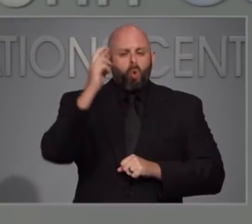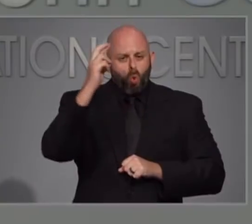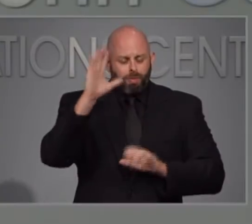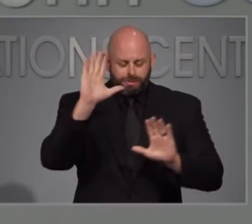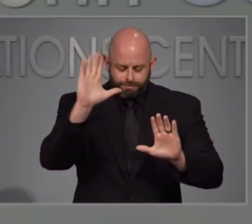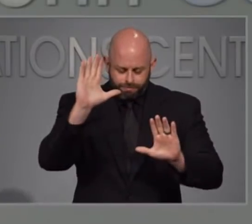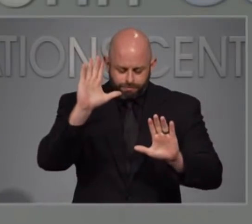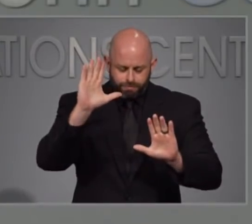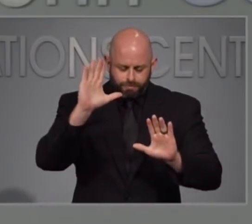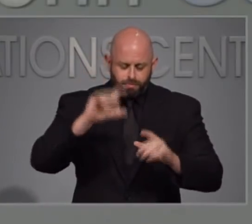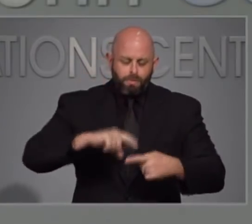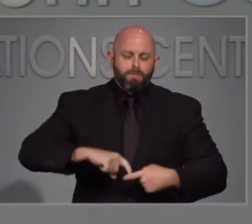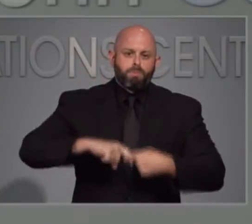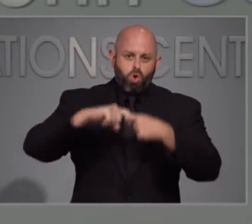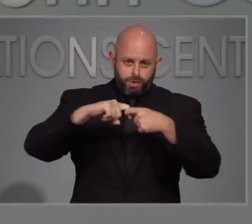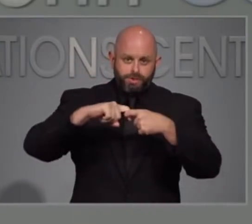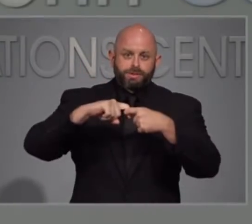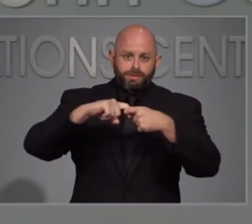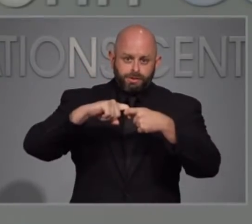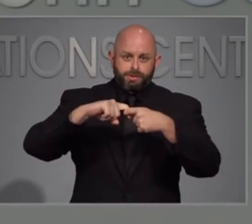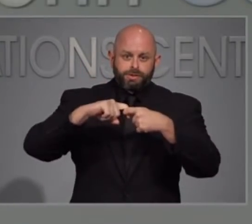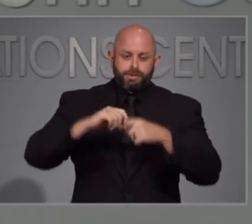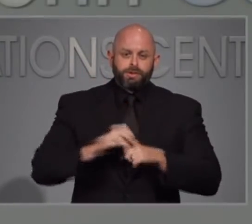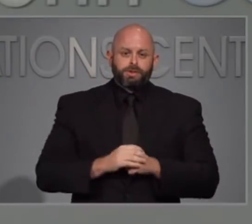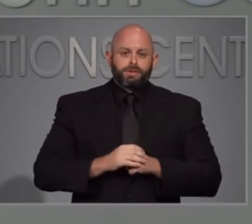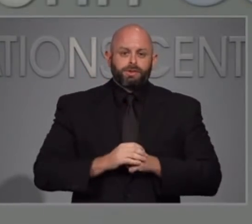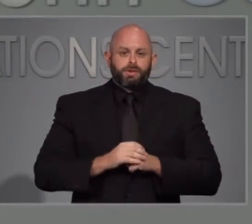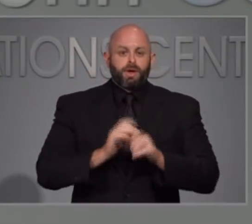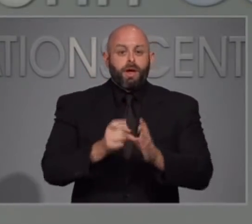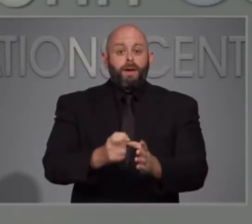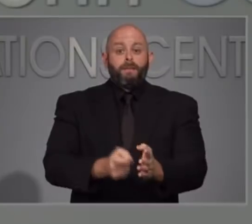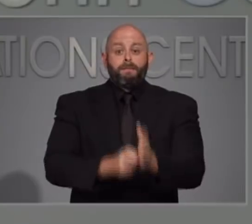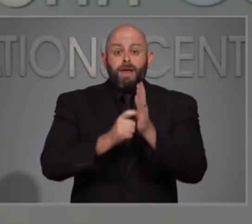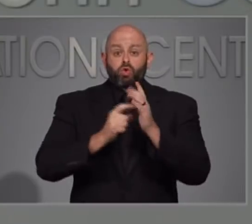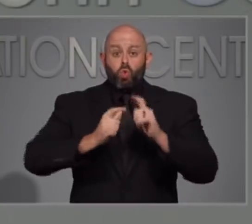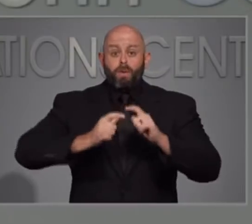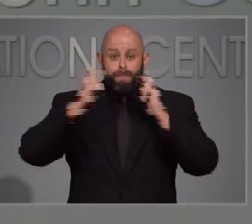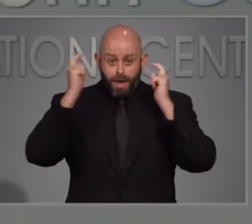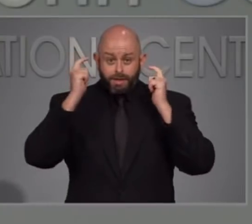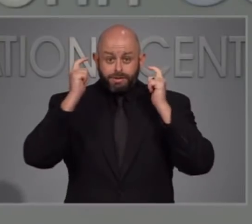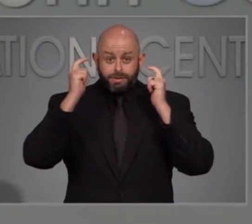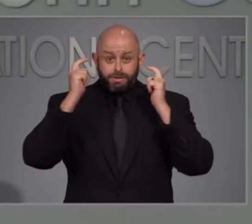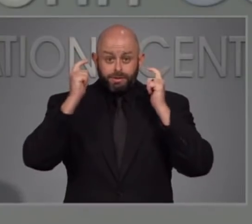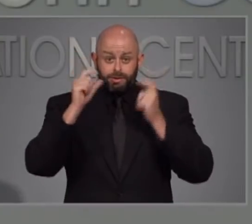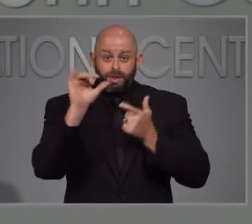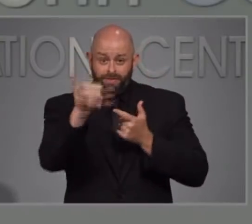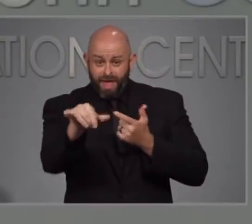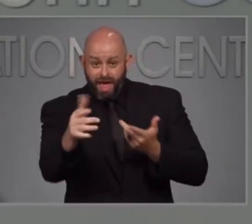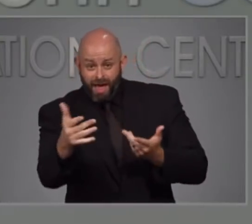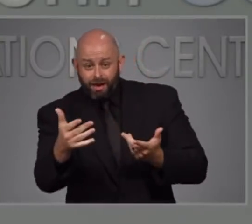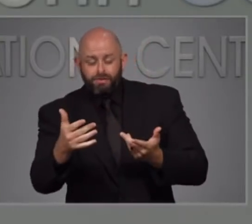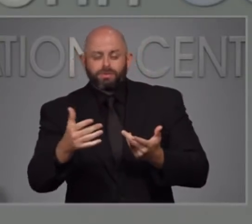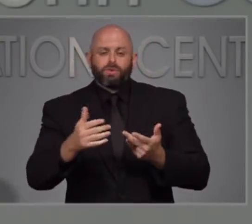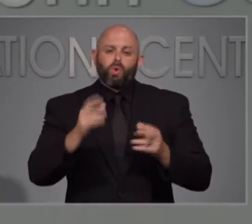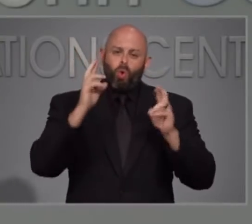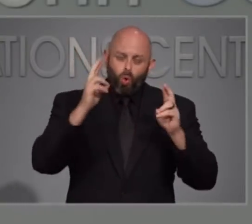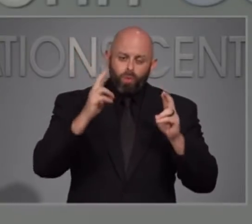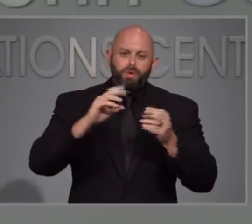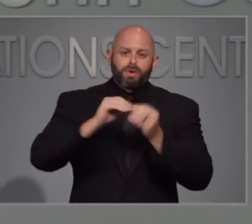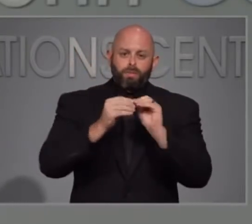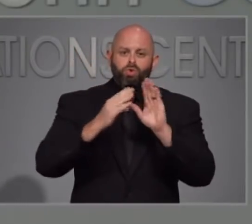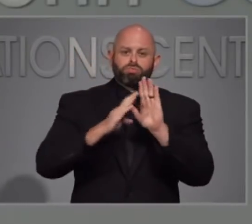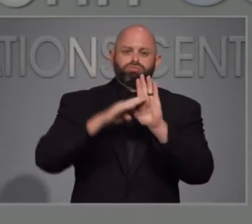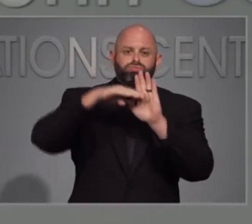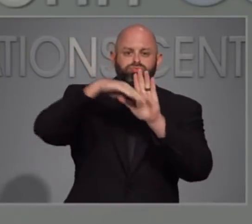phases and with this mandatory mask requirement that we can begin to,